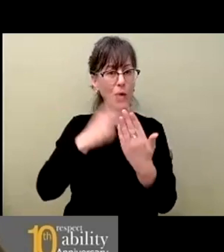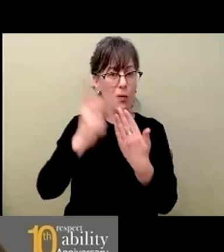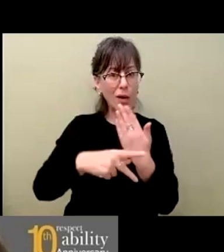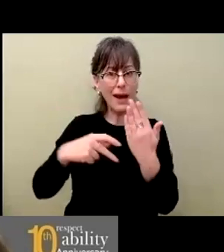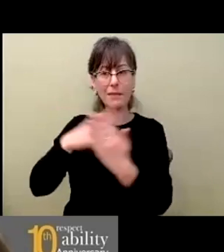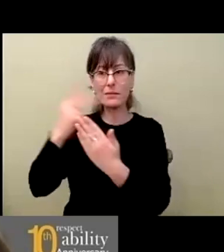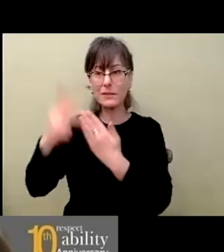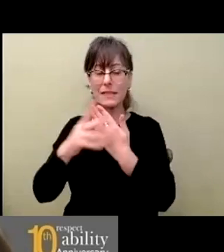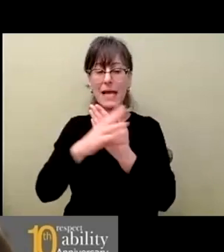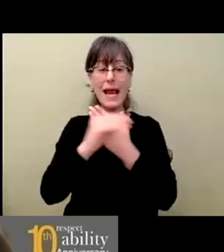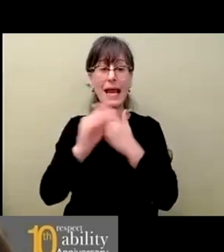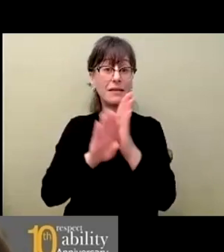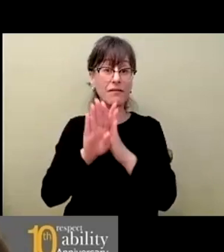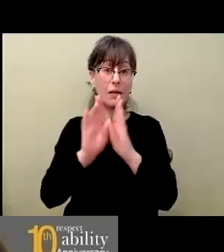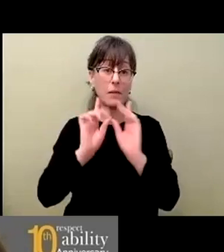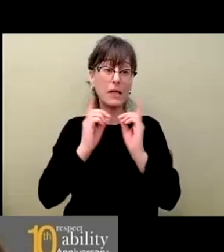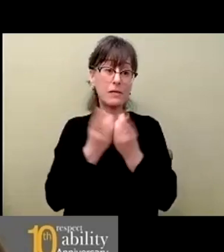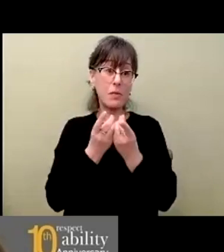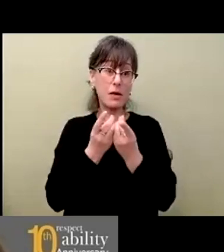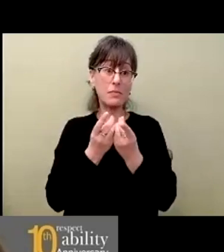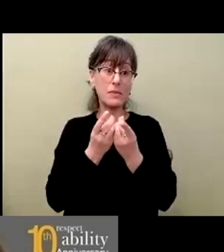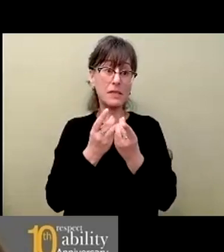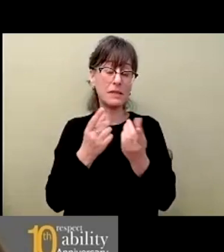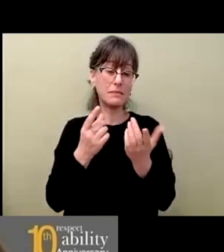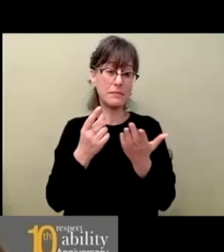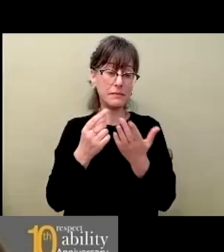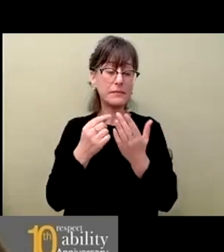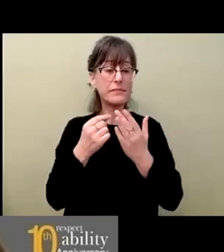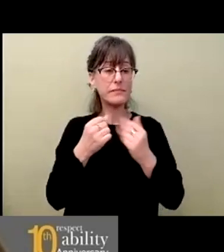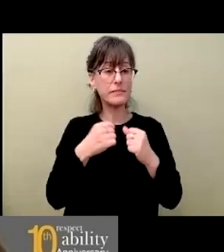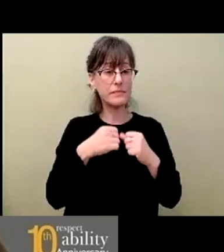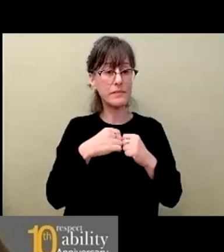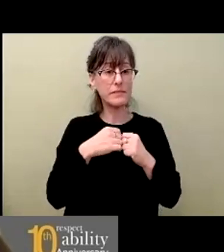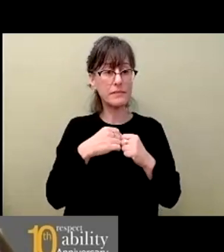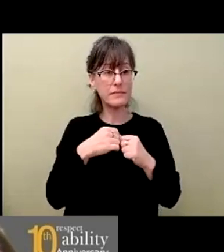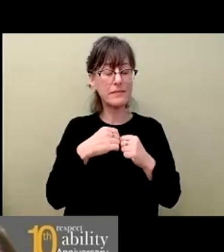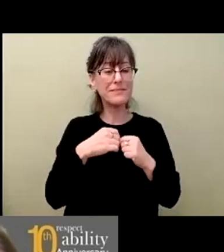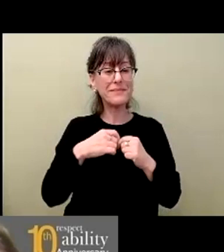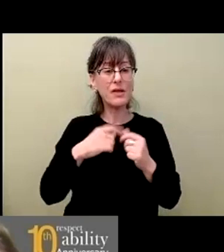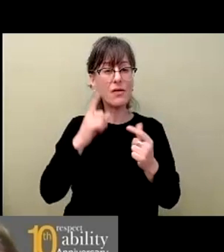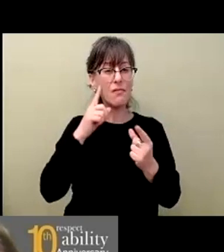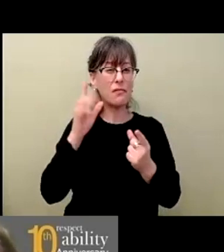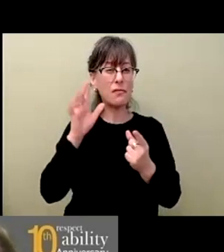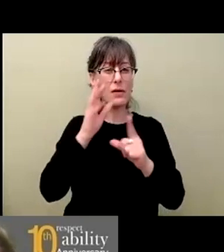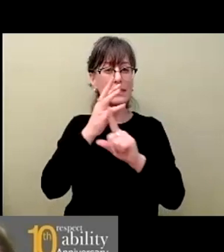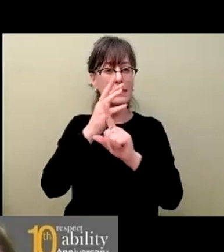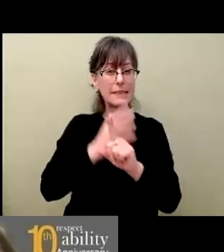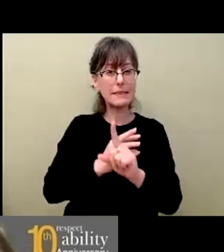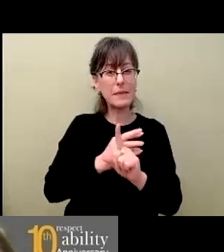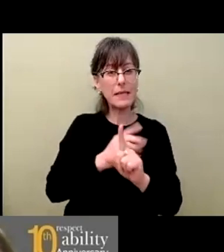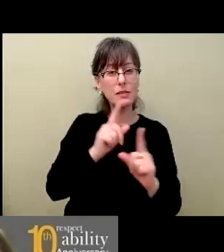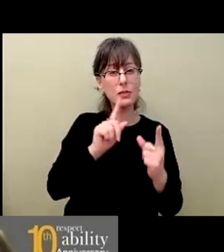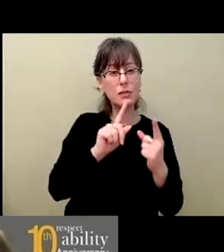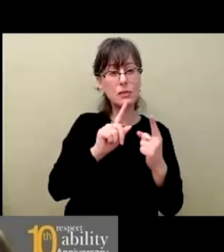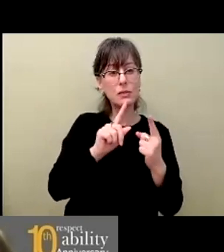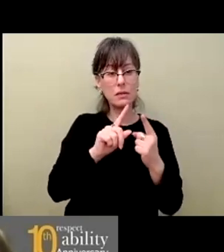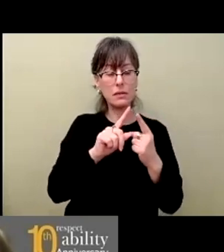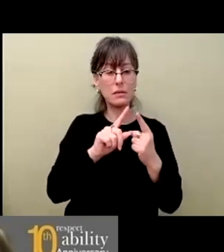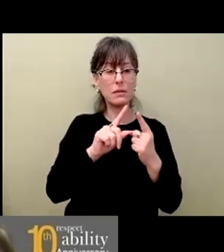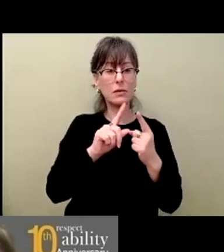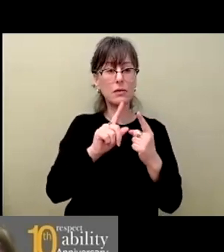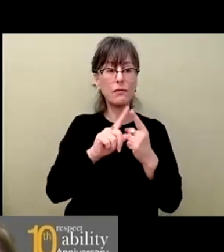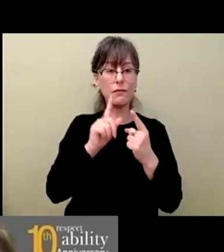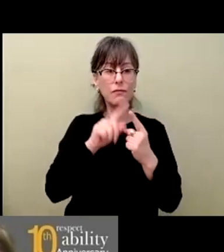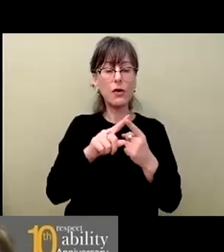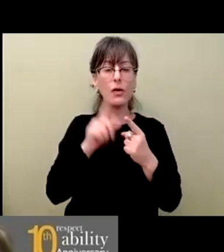development department, and sometimes comms, I think, for 6 months to do an